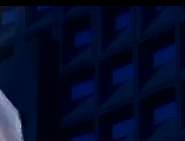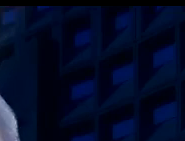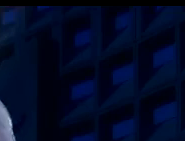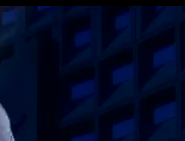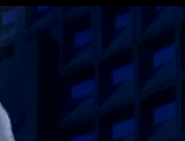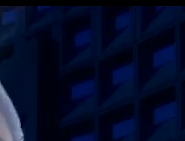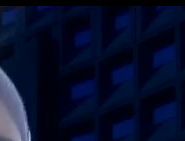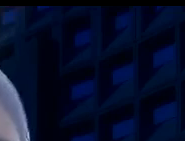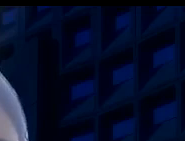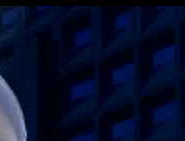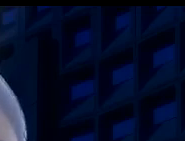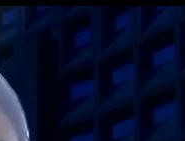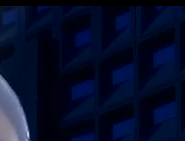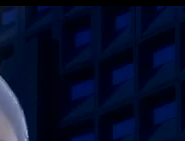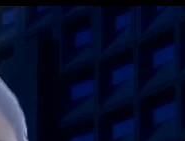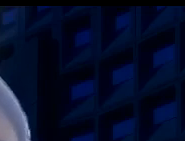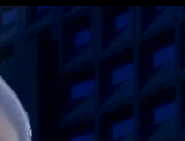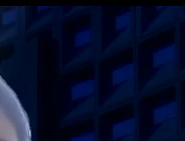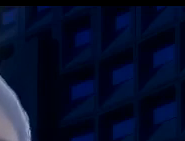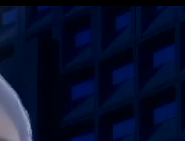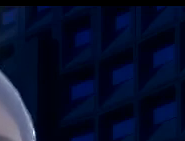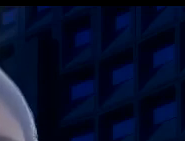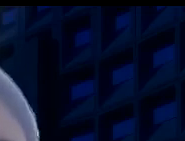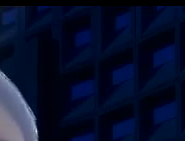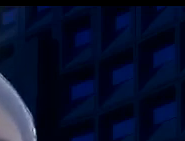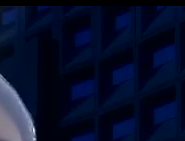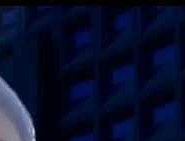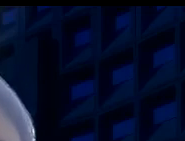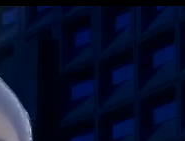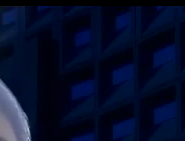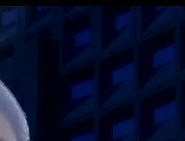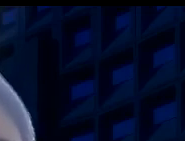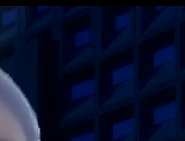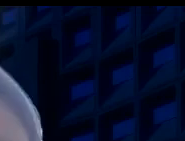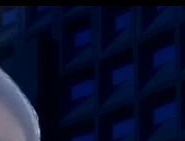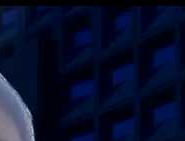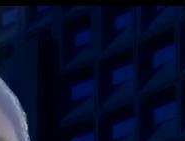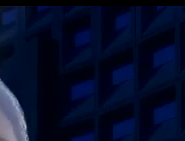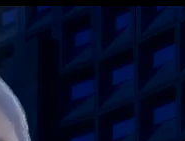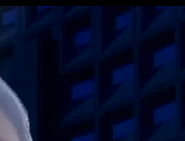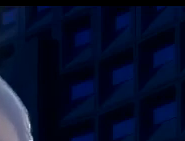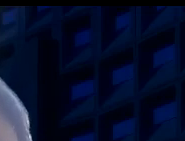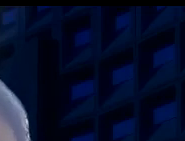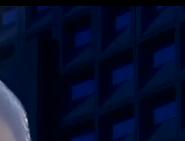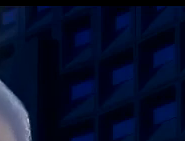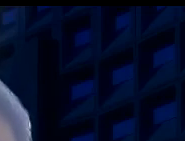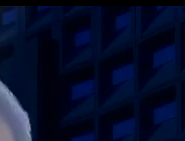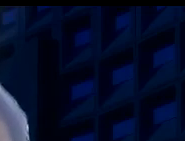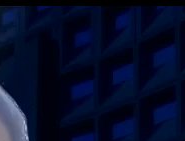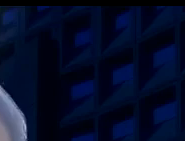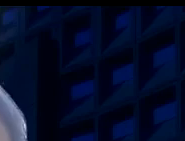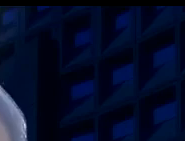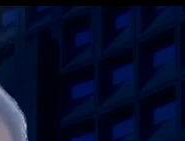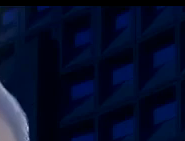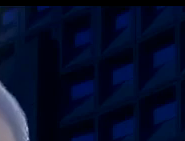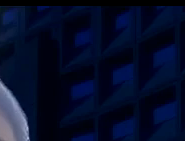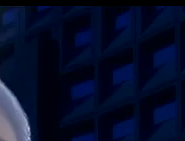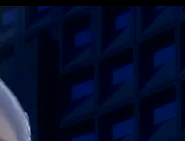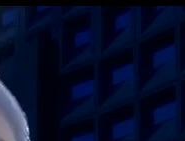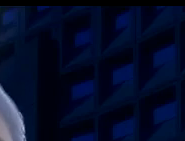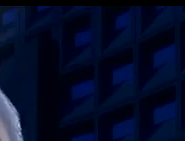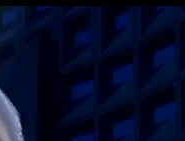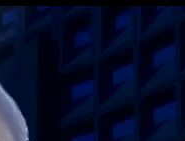reach out for assistance with reasonable accommodations regarding a criminal history and substance abuse and